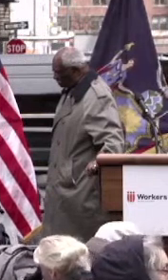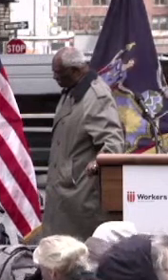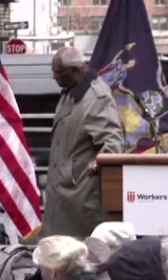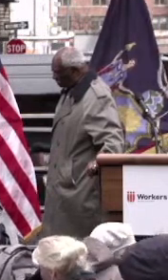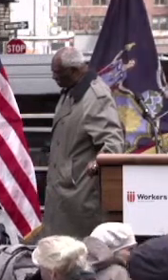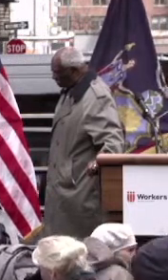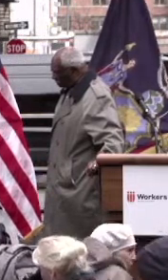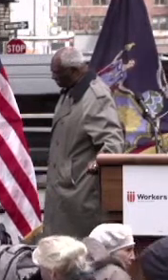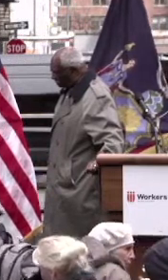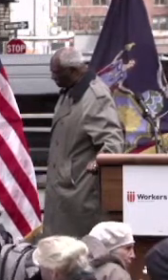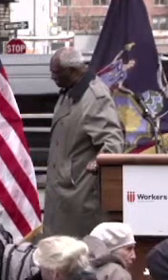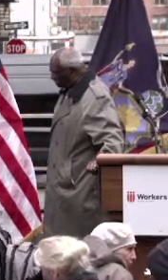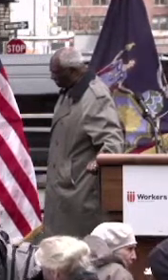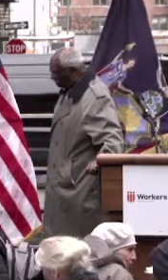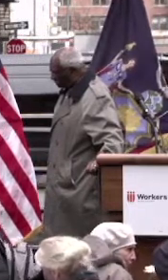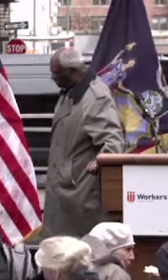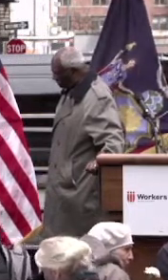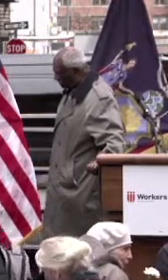Joseph Wilson, age